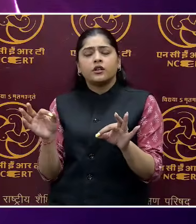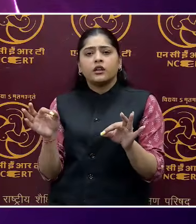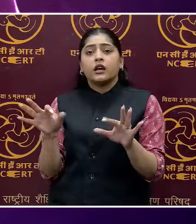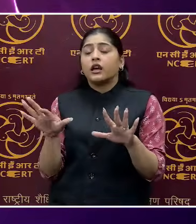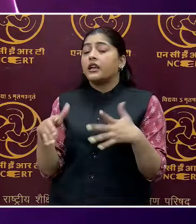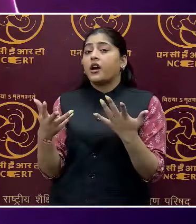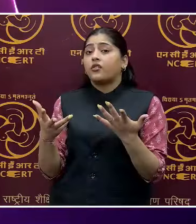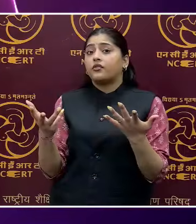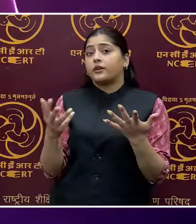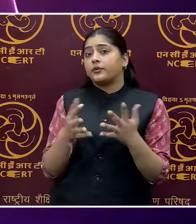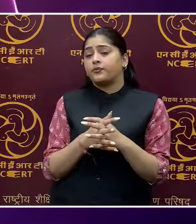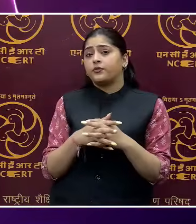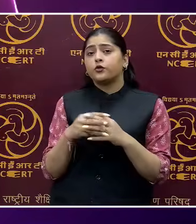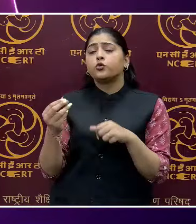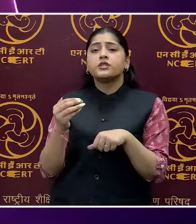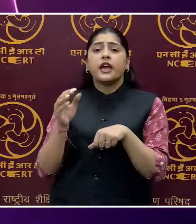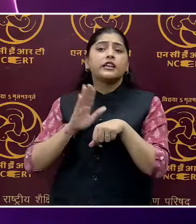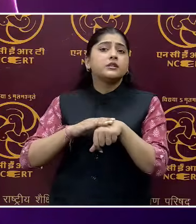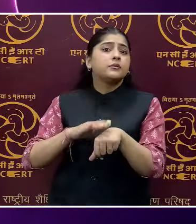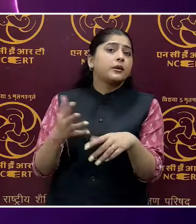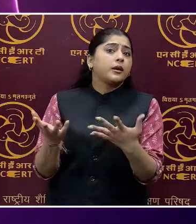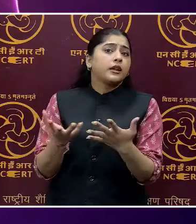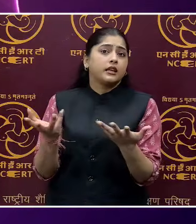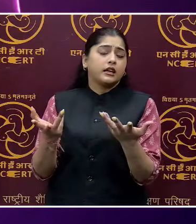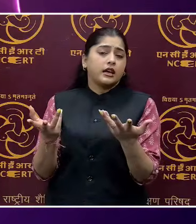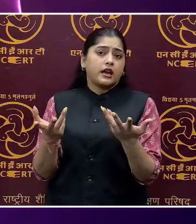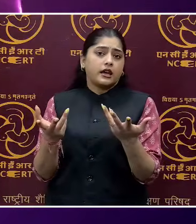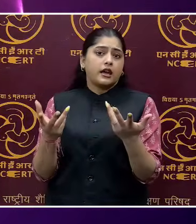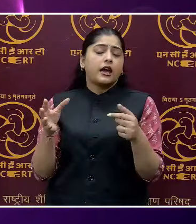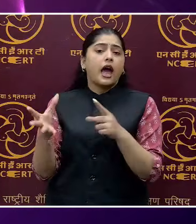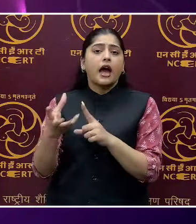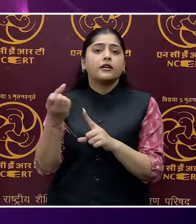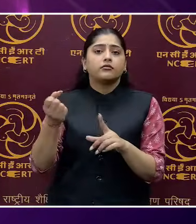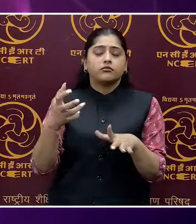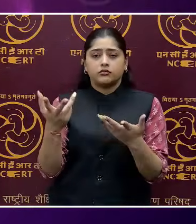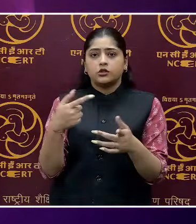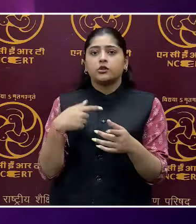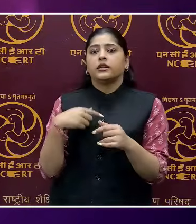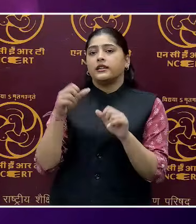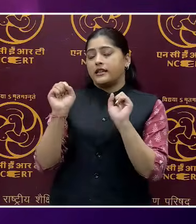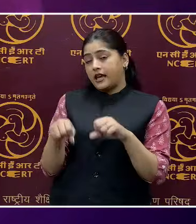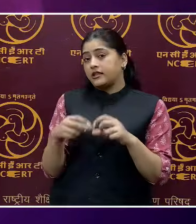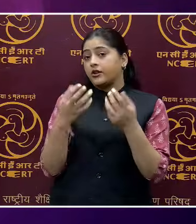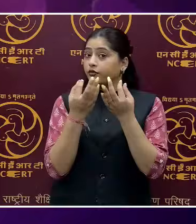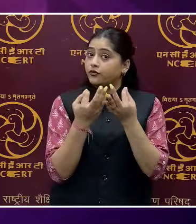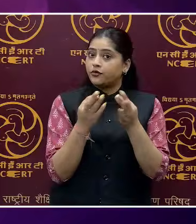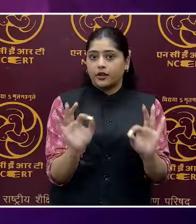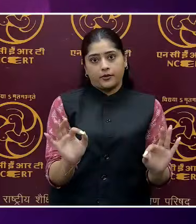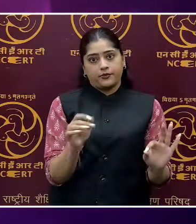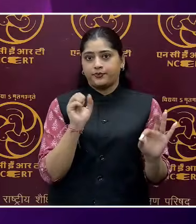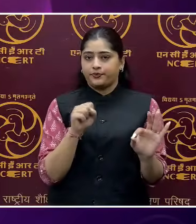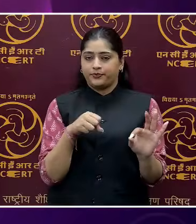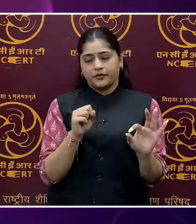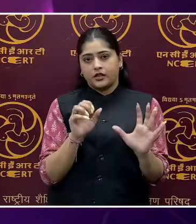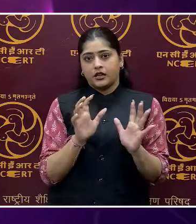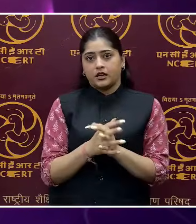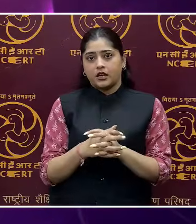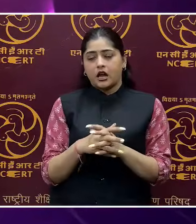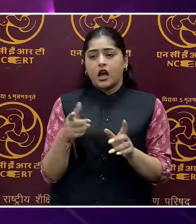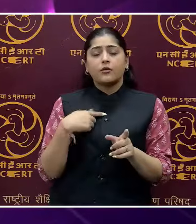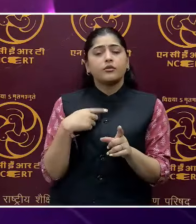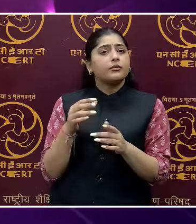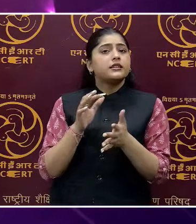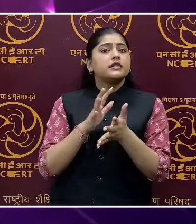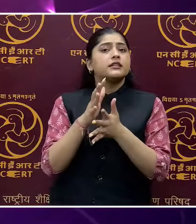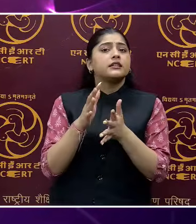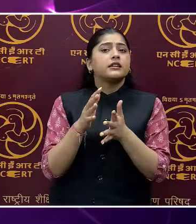a expense is actually involved in it? No, it's totally free of cost. We just have to sign only